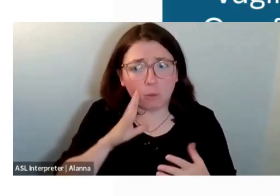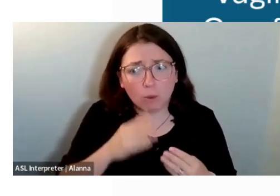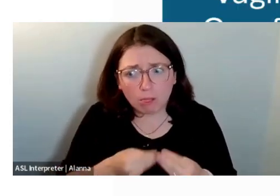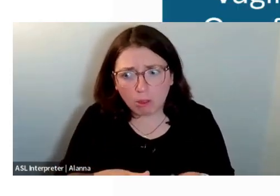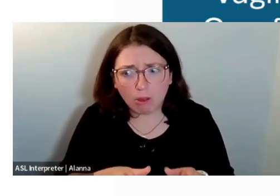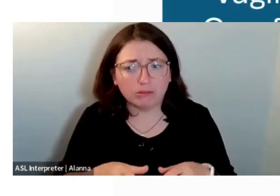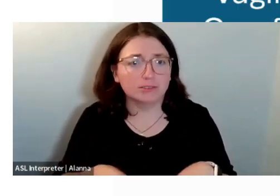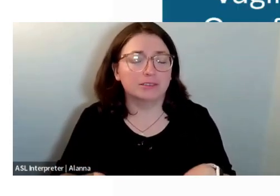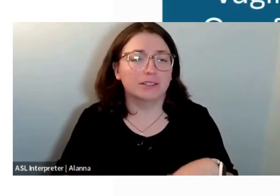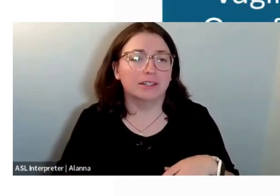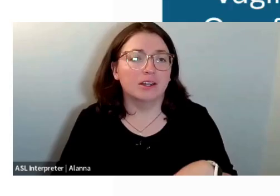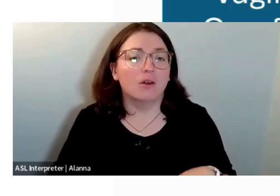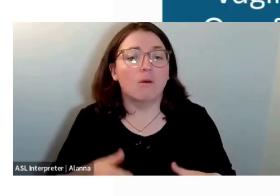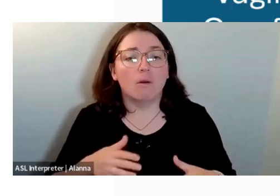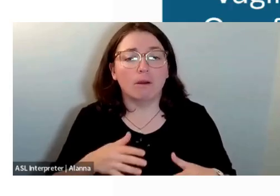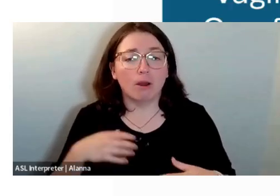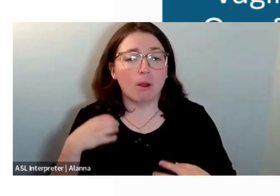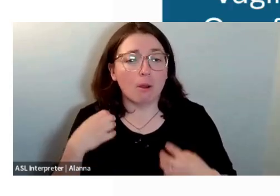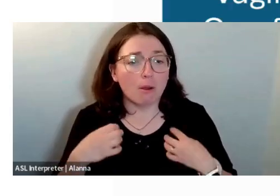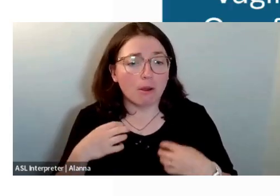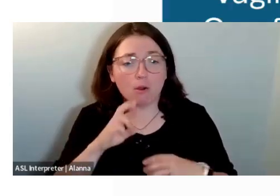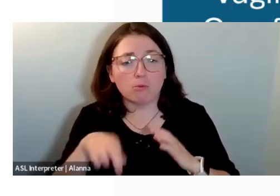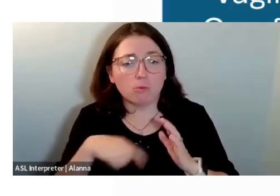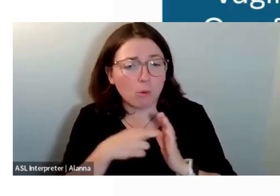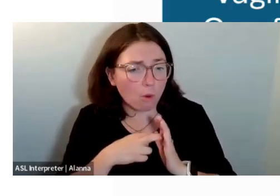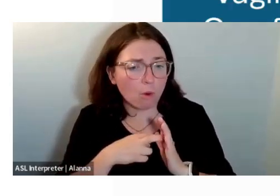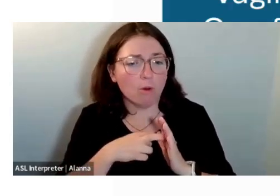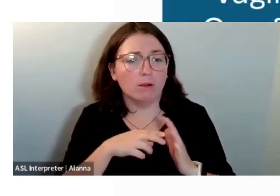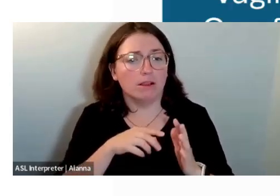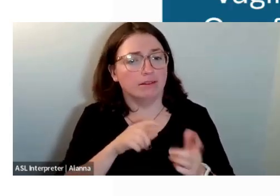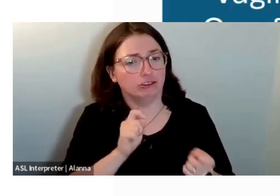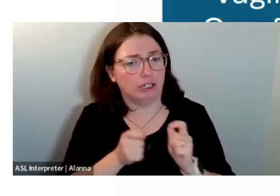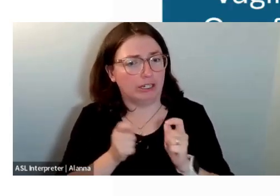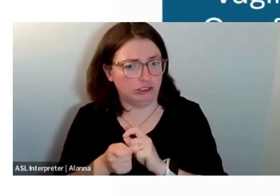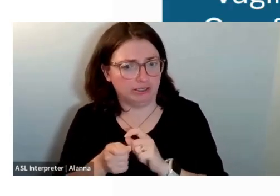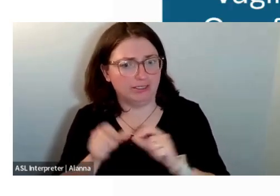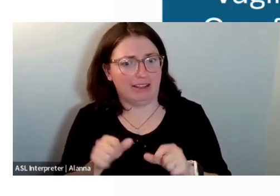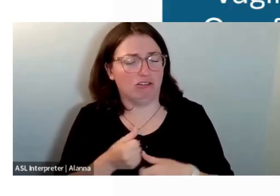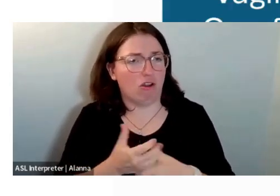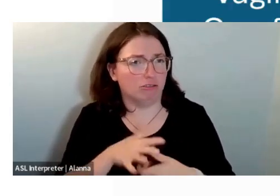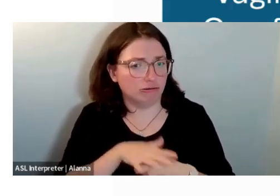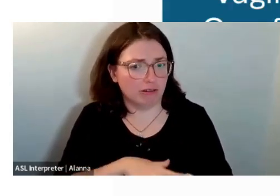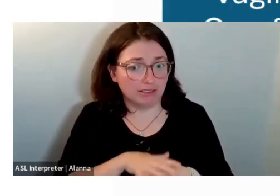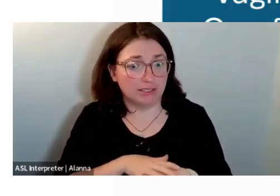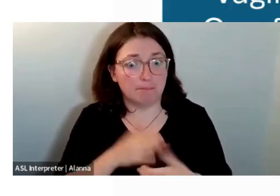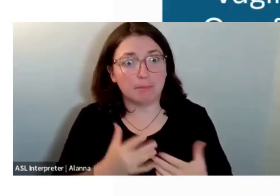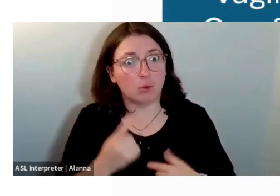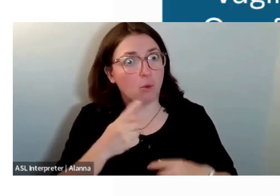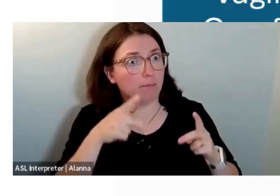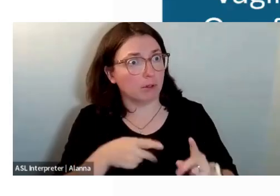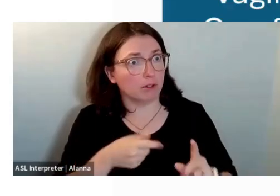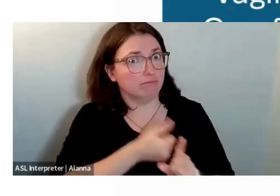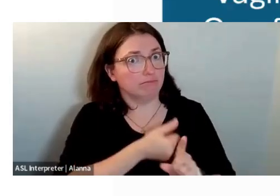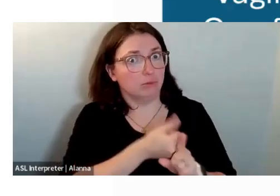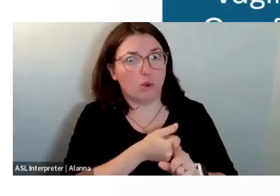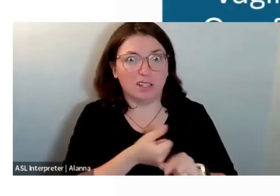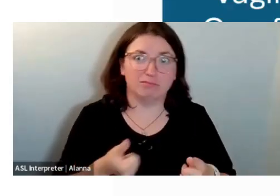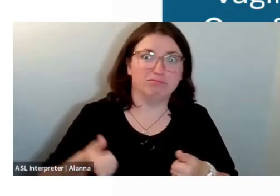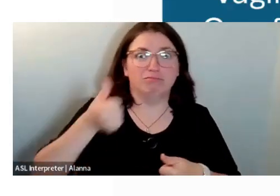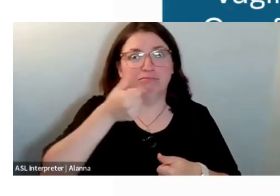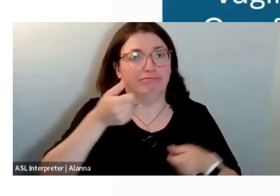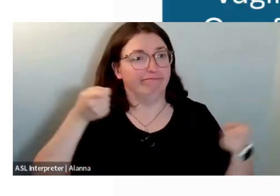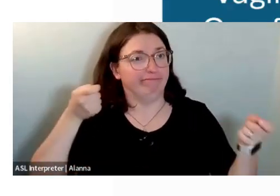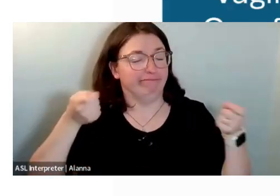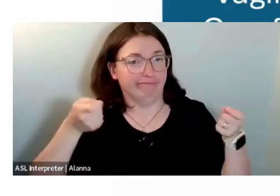cause stress for an individual. For instance, one person was the CEO of the household, and then in the course of treatment, they can't